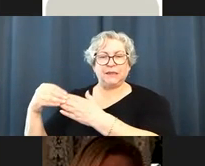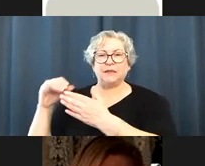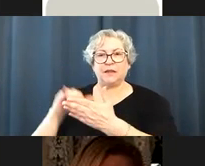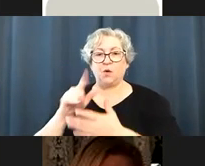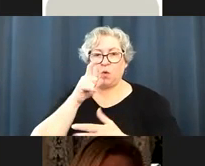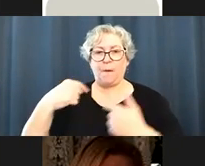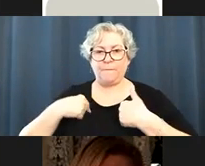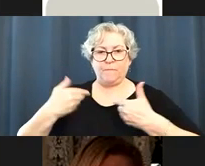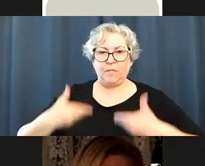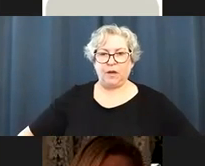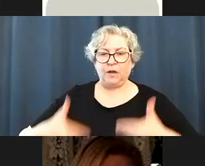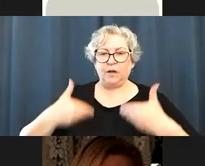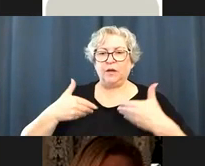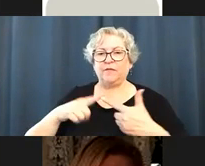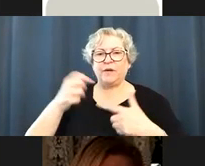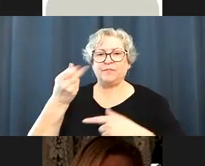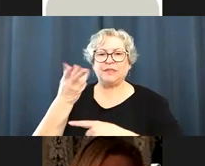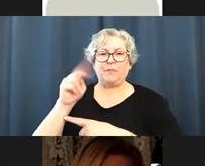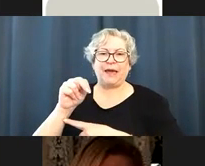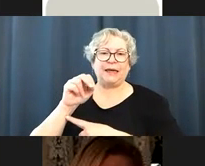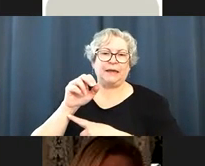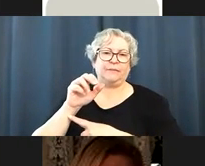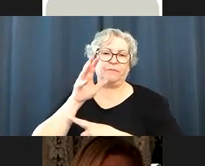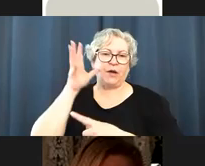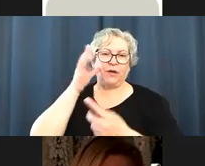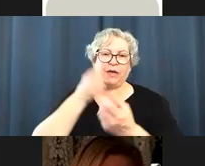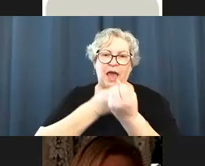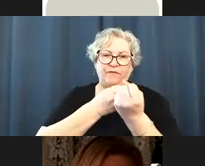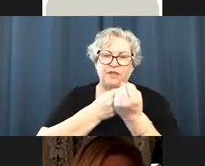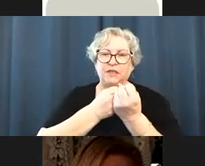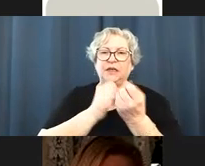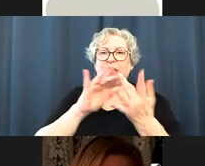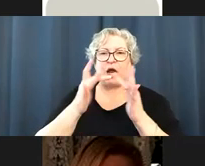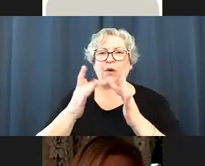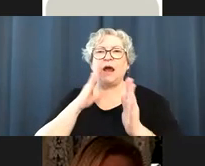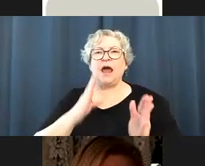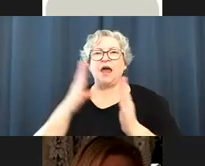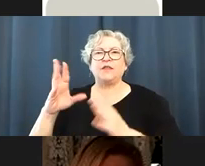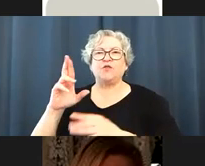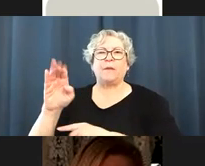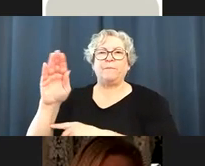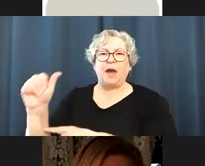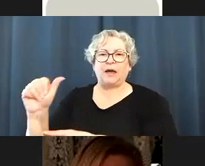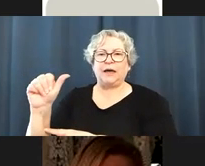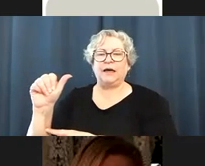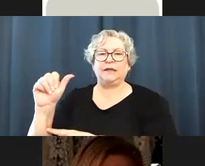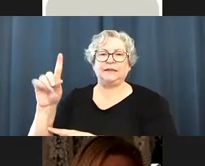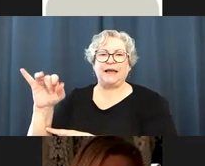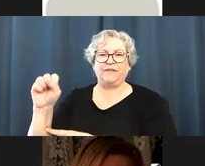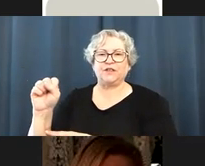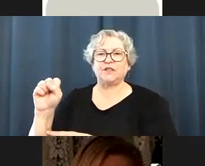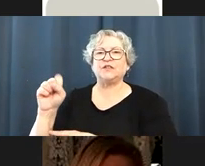myself from the Hispanic Power and Advocacy Network and Rebecca Davis, who you'll meet in a minute, from the Federation for Children with Special Needs